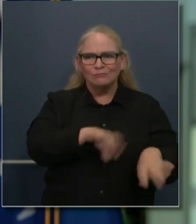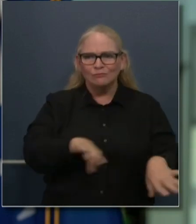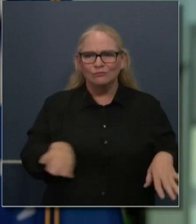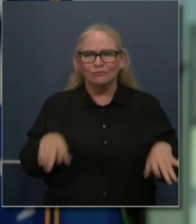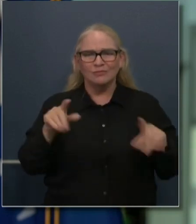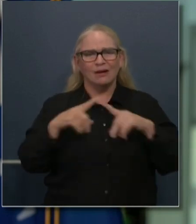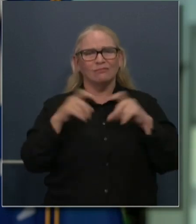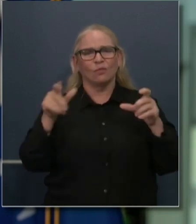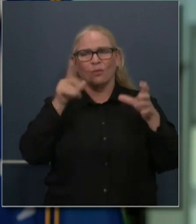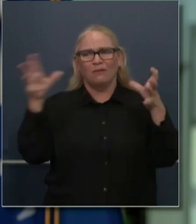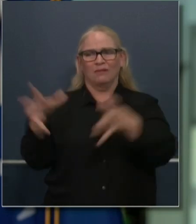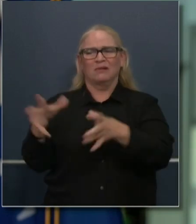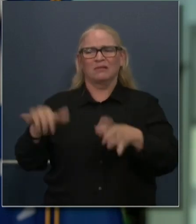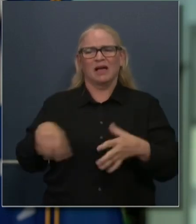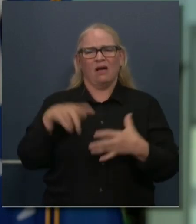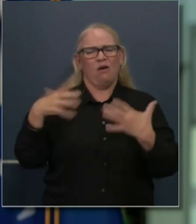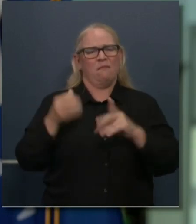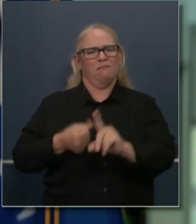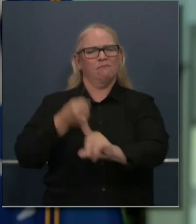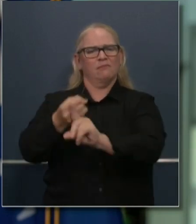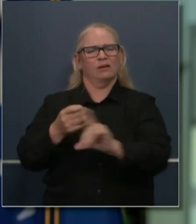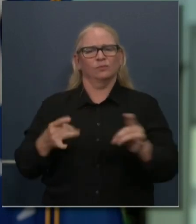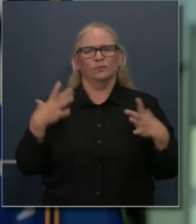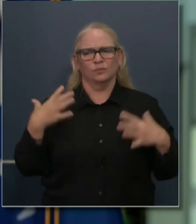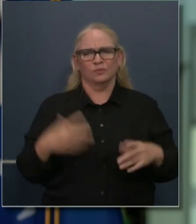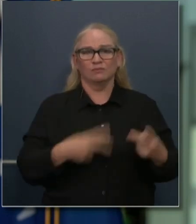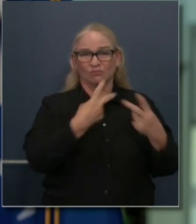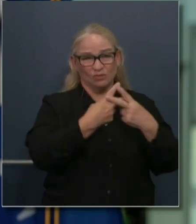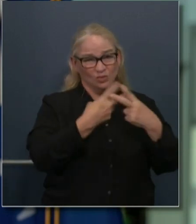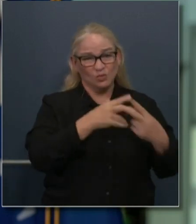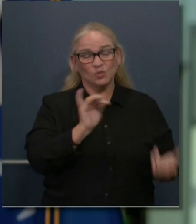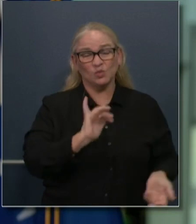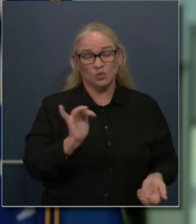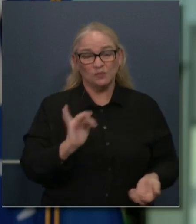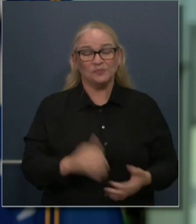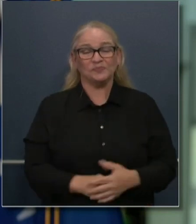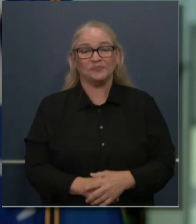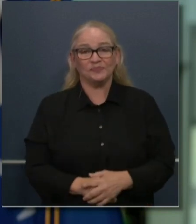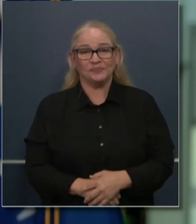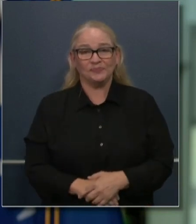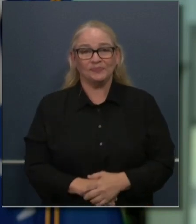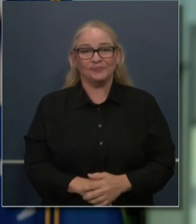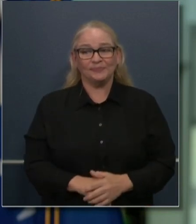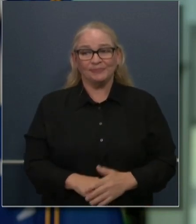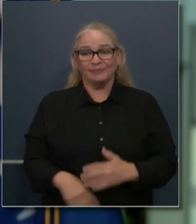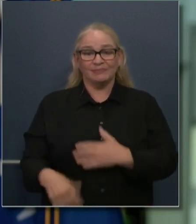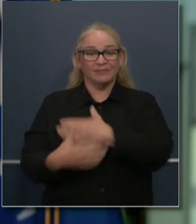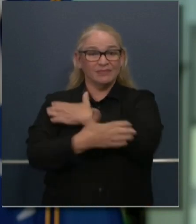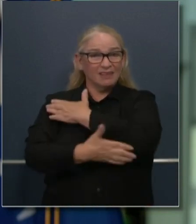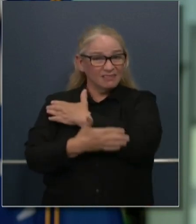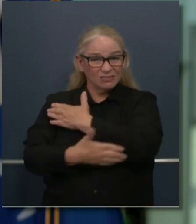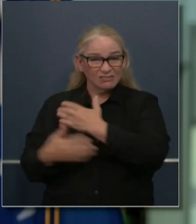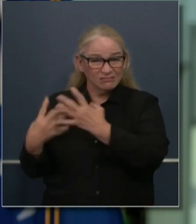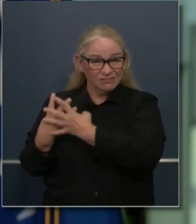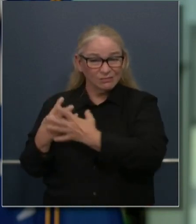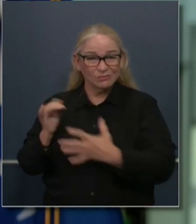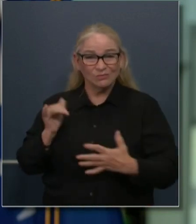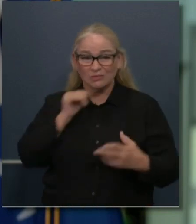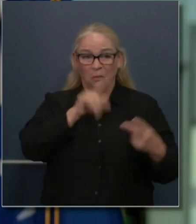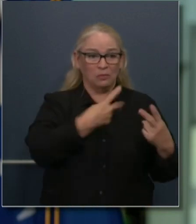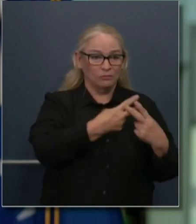California, and clearly in our corrections institution, not only at the state level, but at the county level as well. Not enough